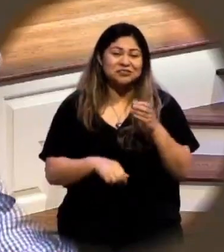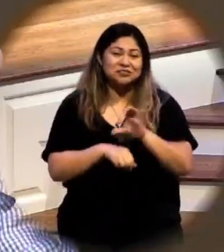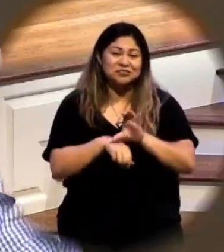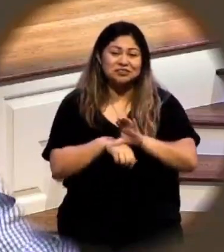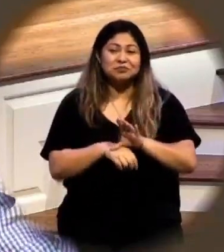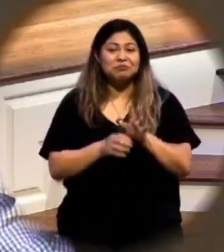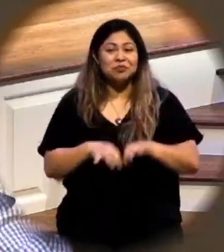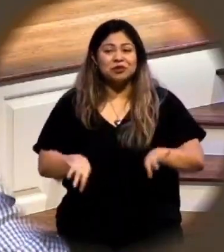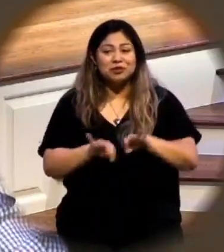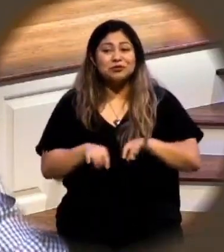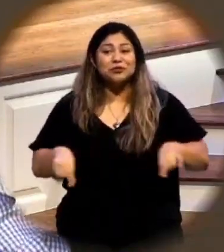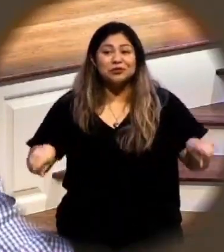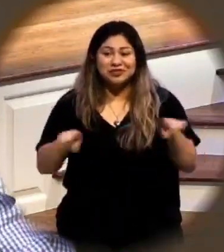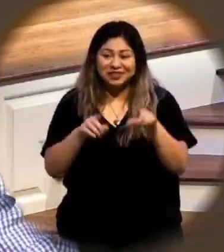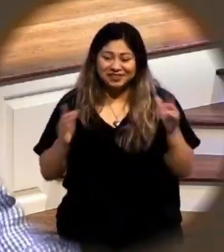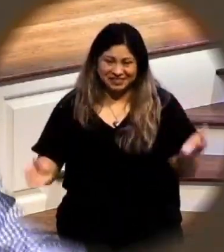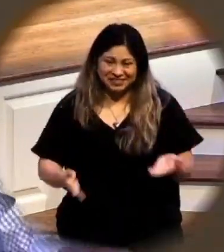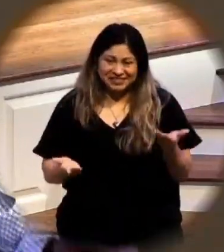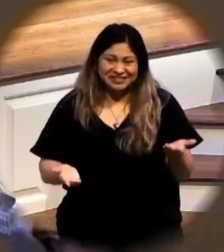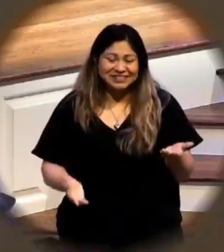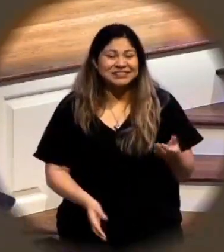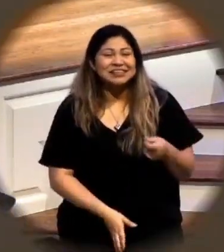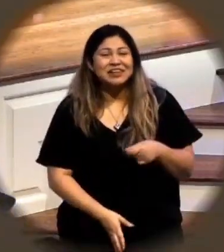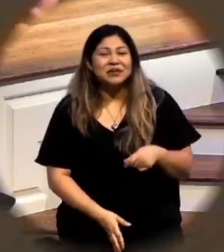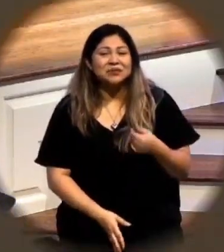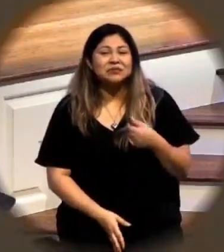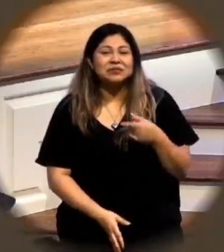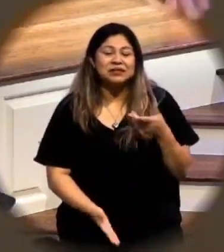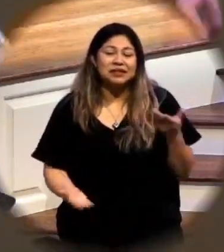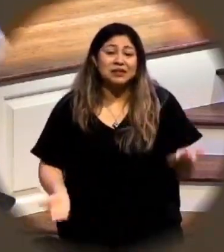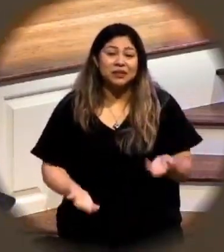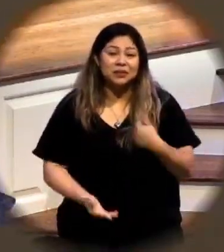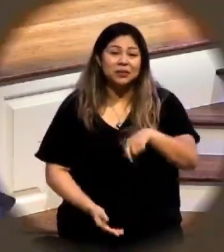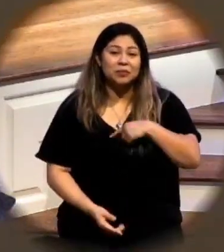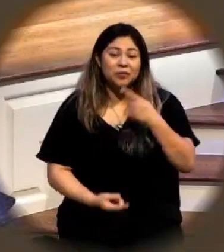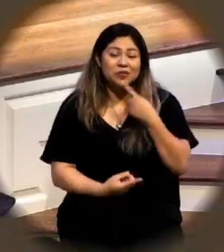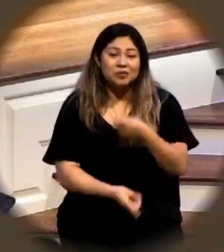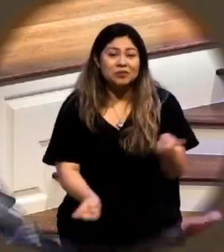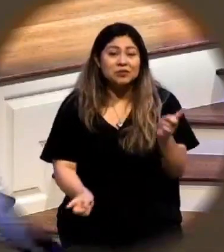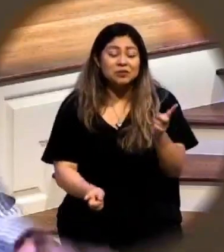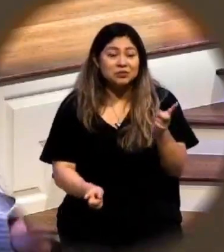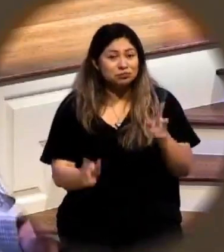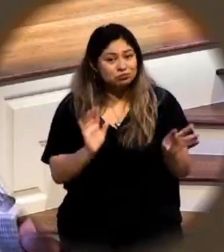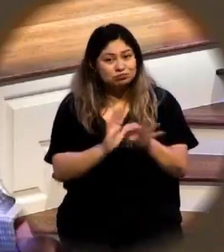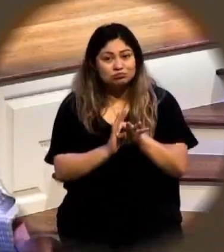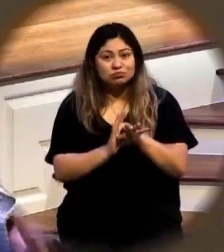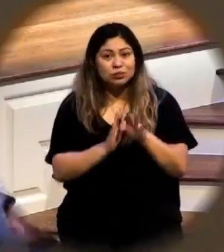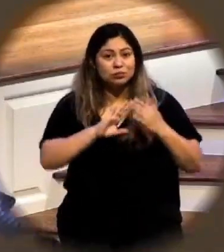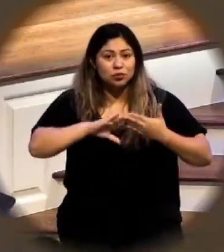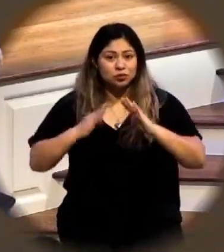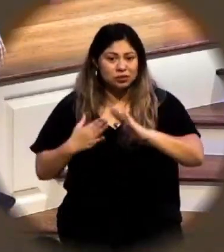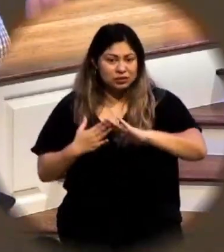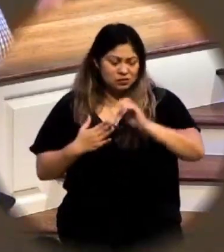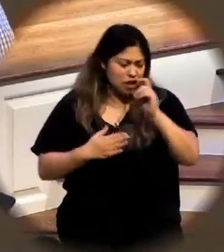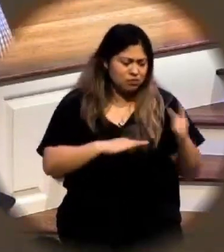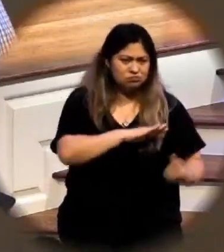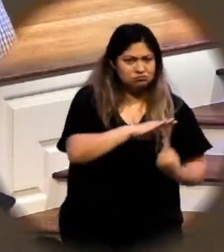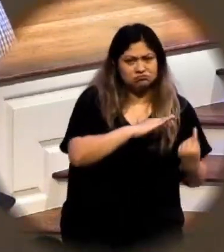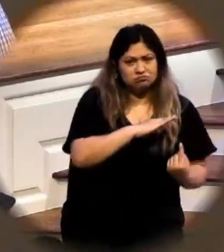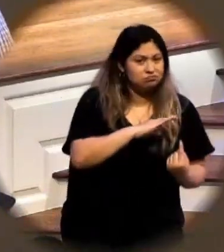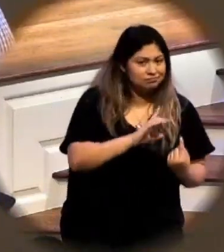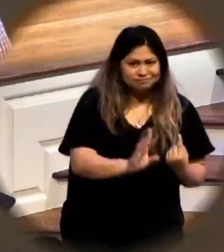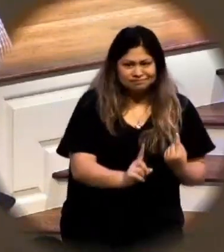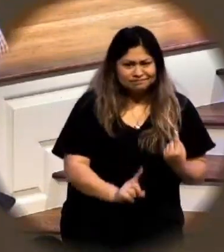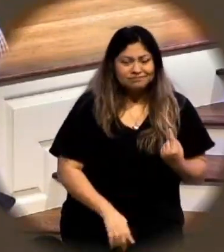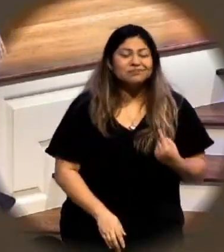are here. At Sugar Land Baptist Church, we proclaim that we choose community over isolation. And so whether you are worshiping